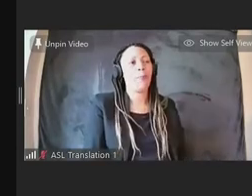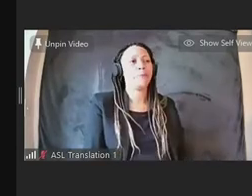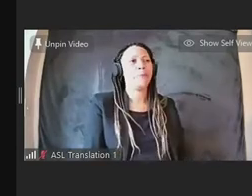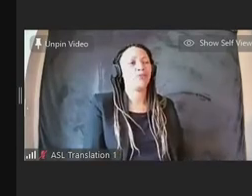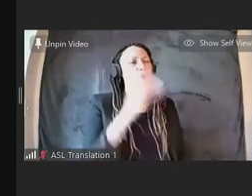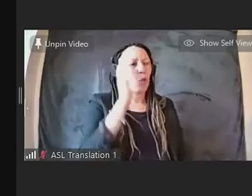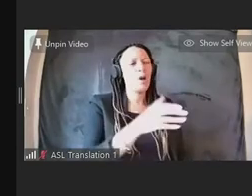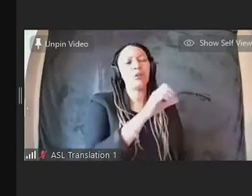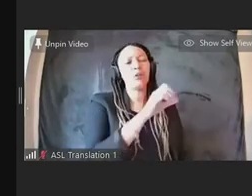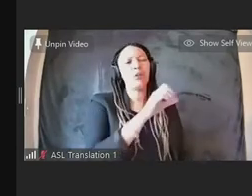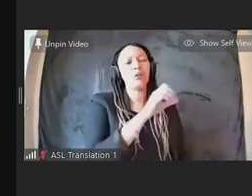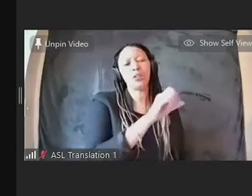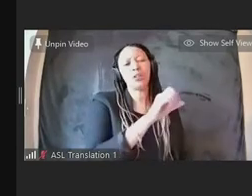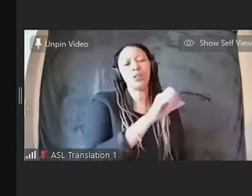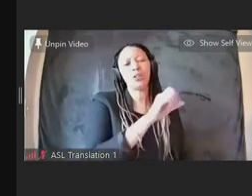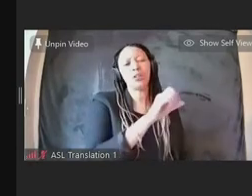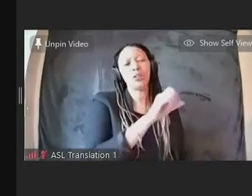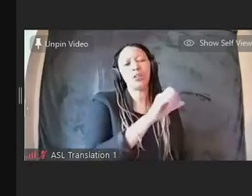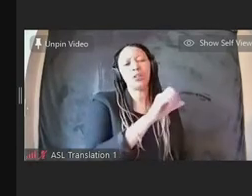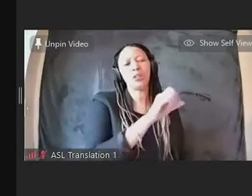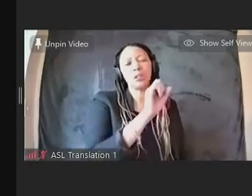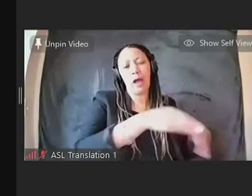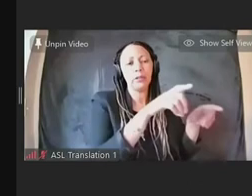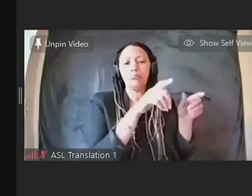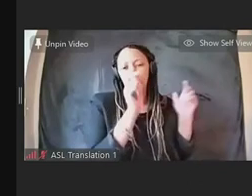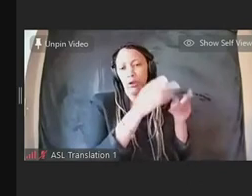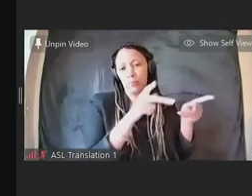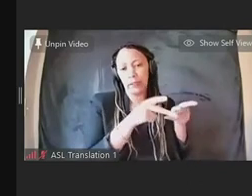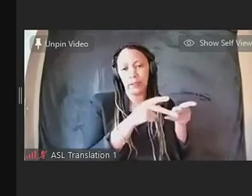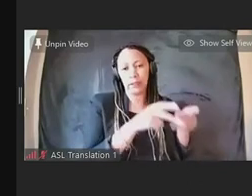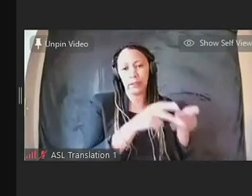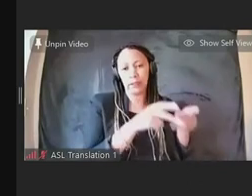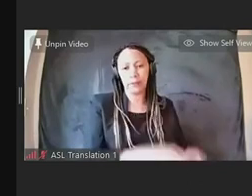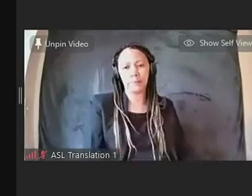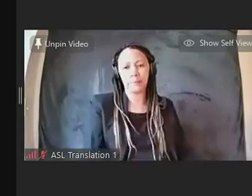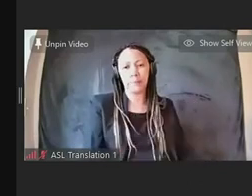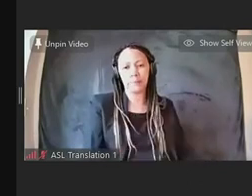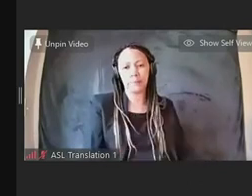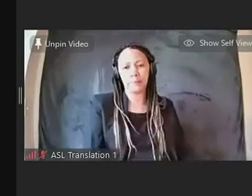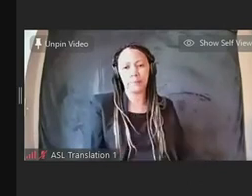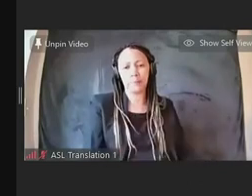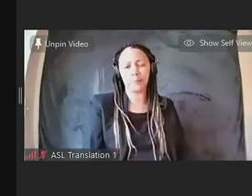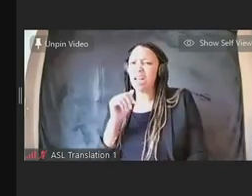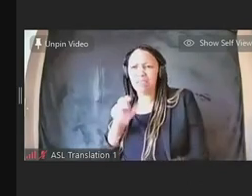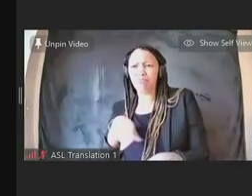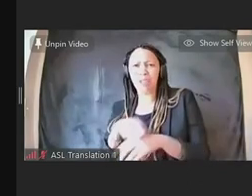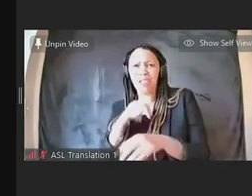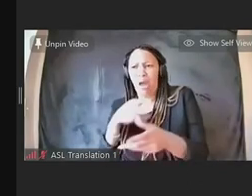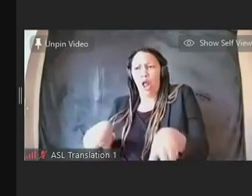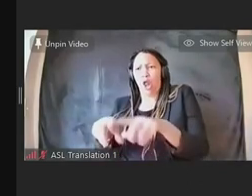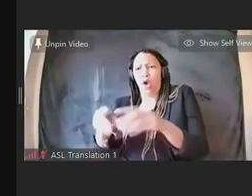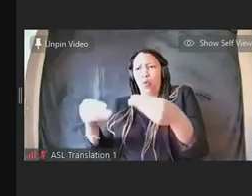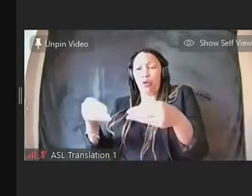would probably be smaller spaces. It seems pretty unusual for a community to not want to have local retail, but I guess they have